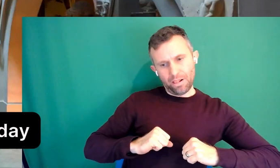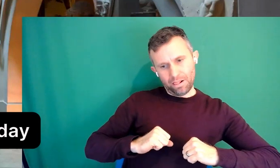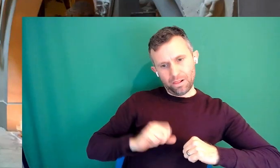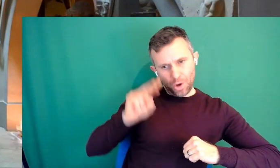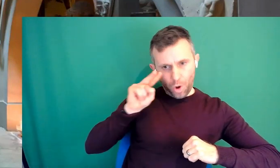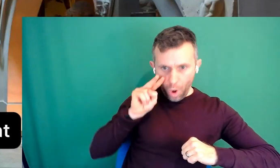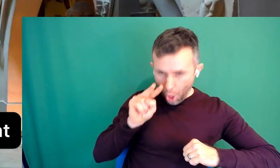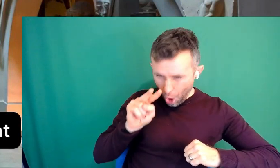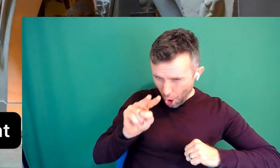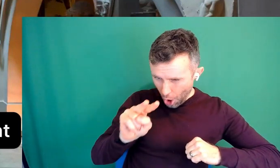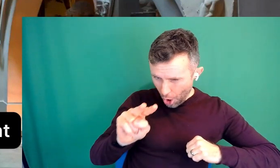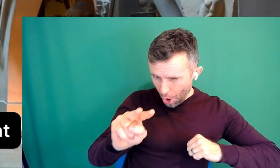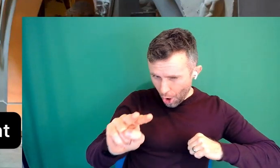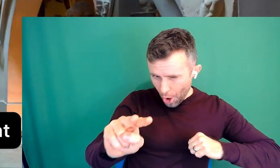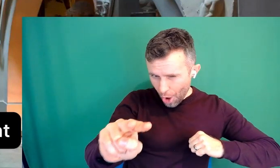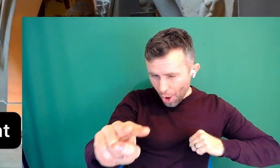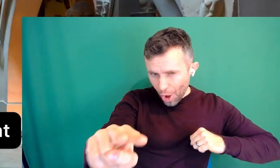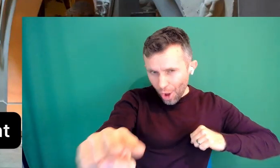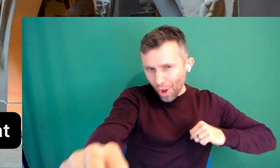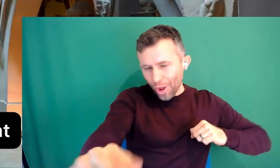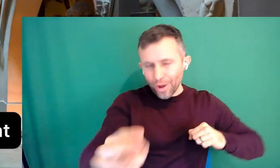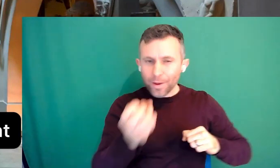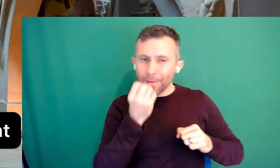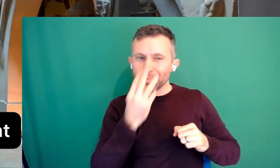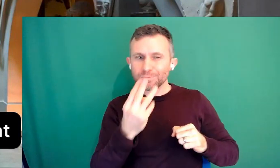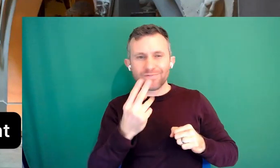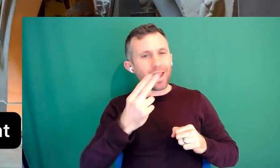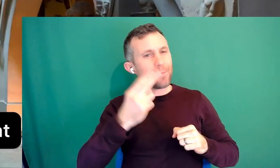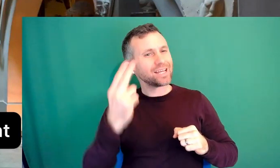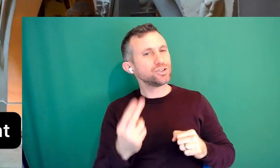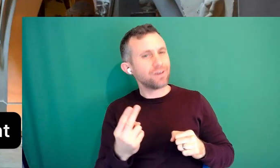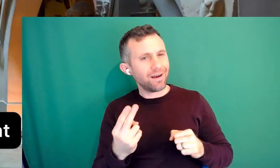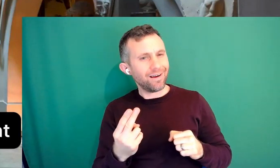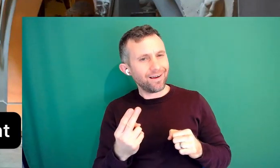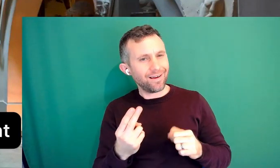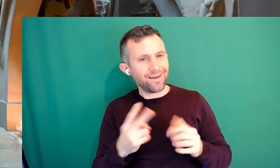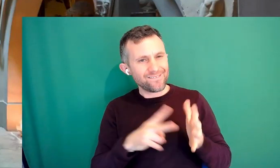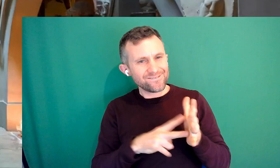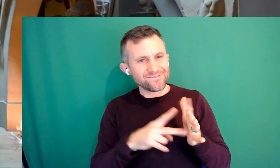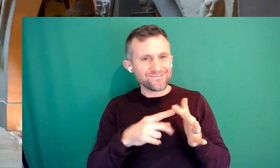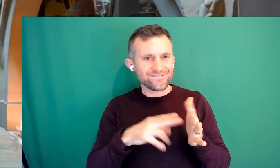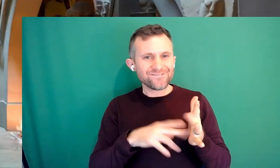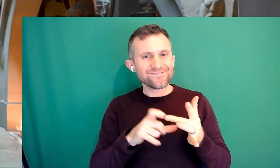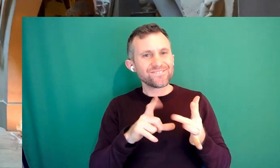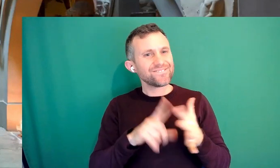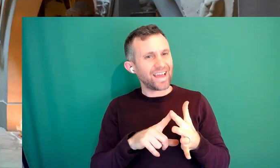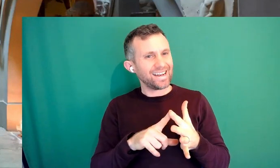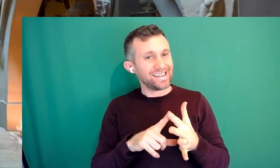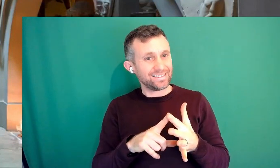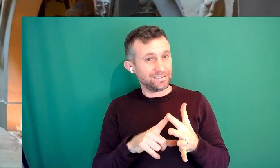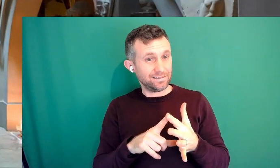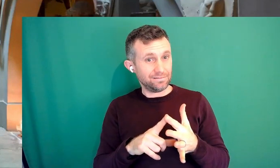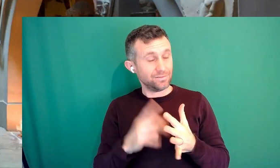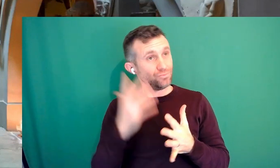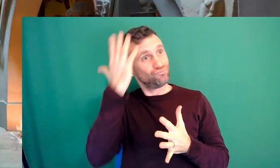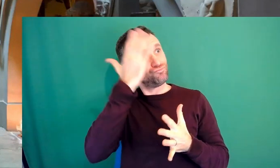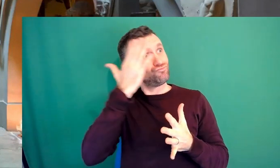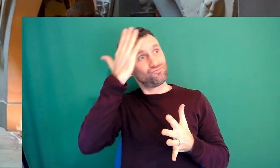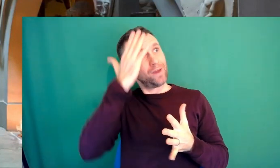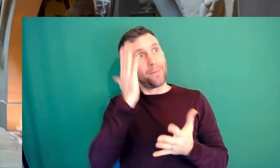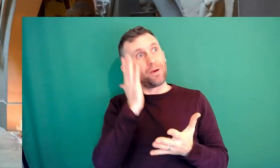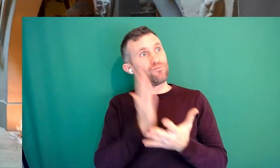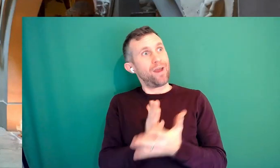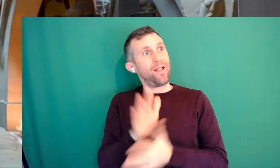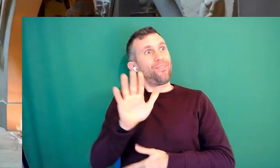day by the skylights above and at night by candlelight. The main skylight creates